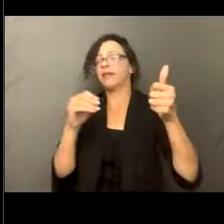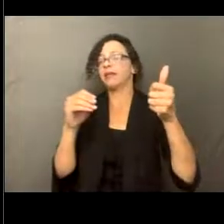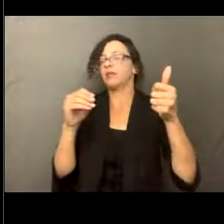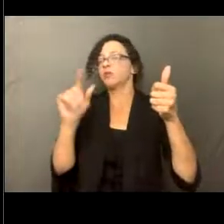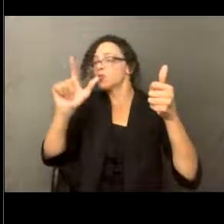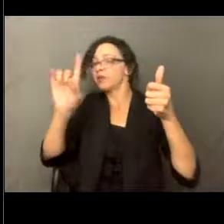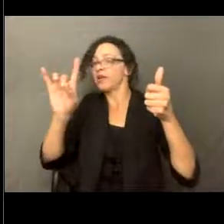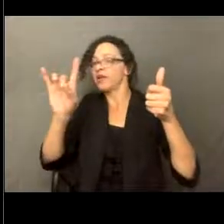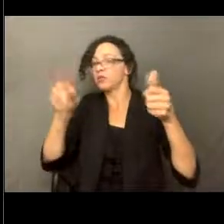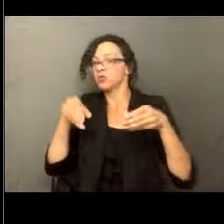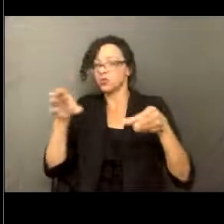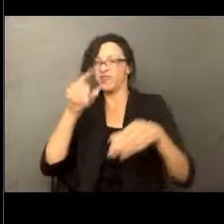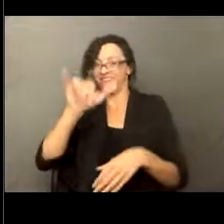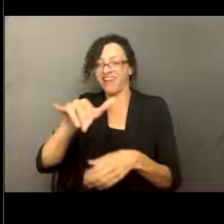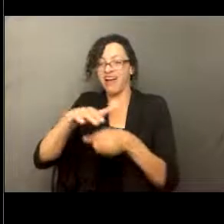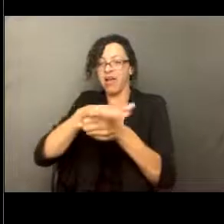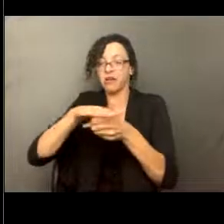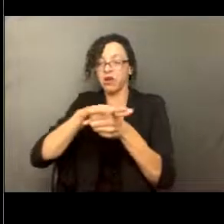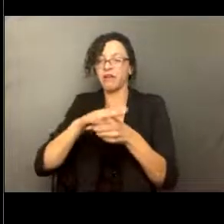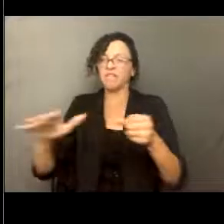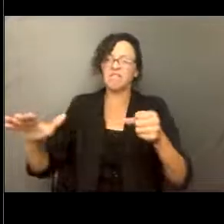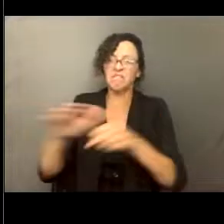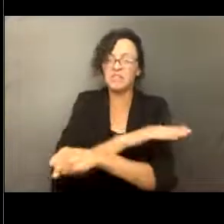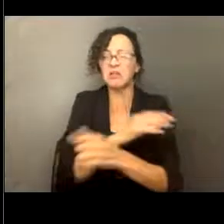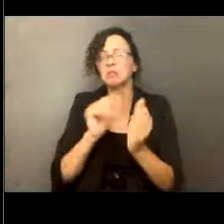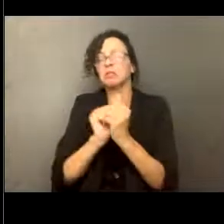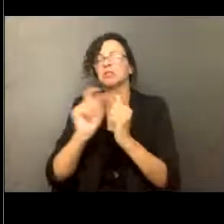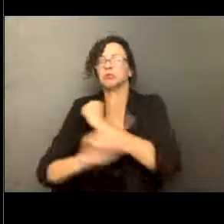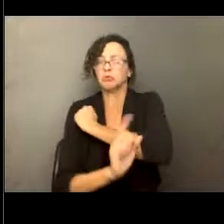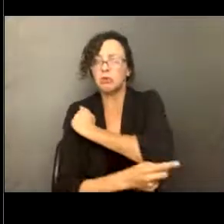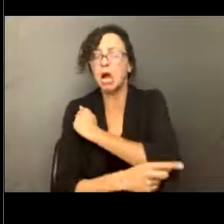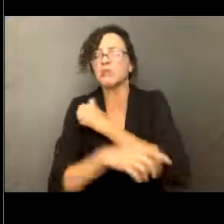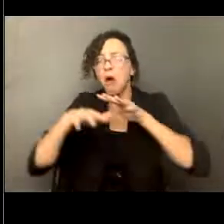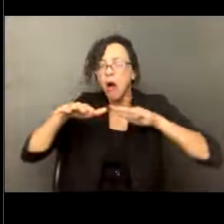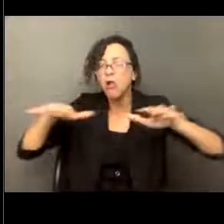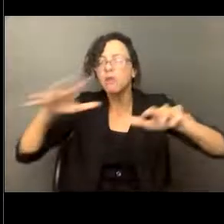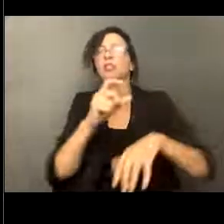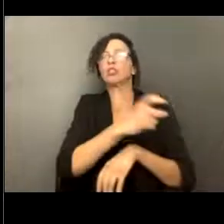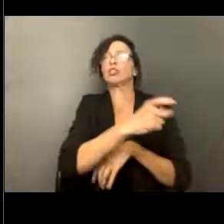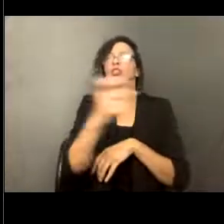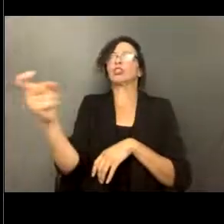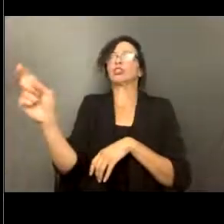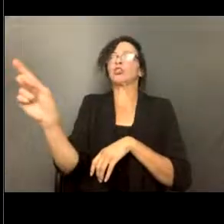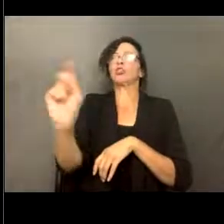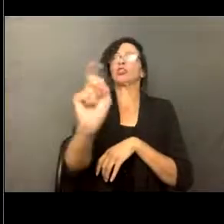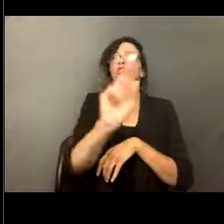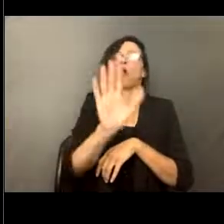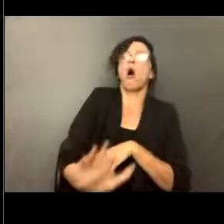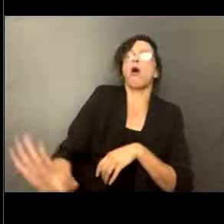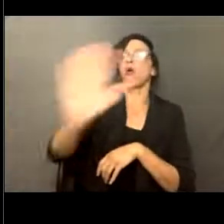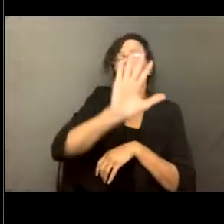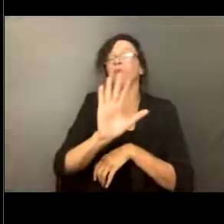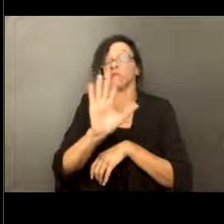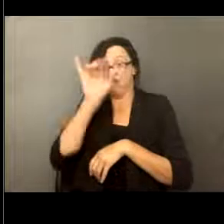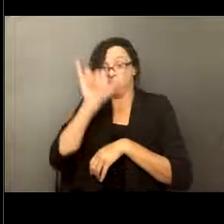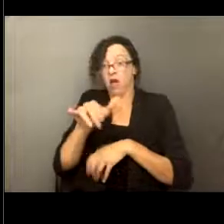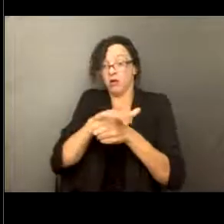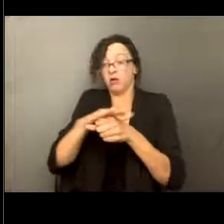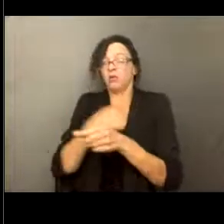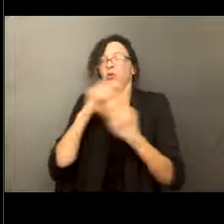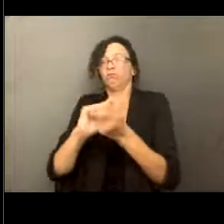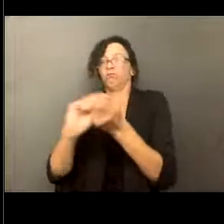litter. It was just graffiti everywhere. We were able to transform that into a pocket park to where